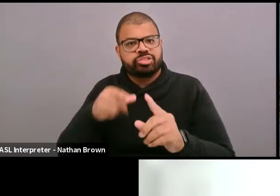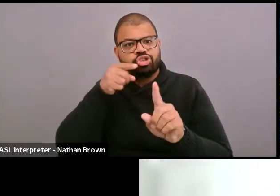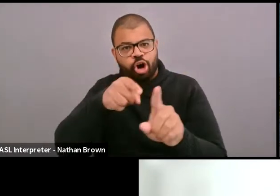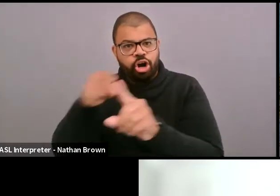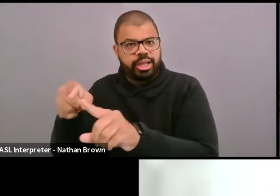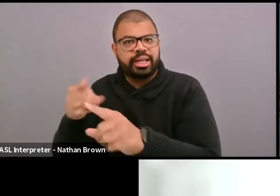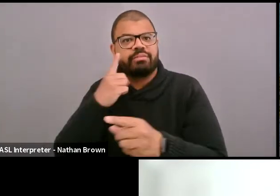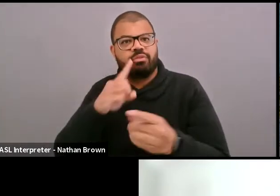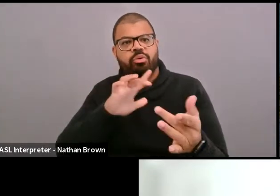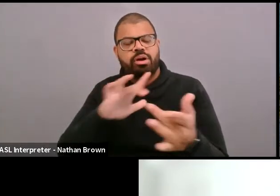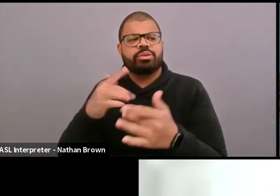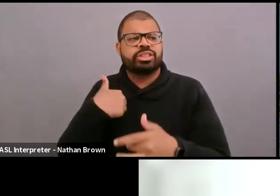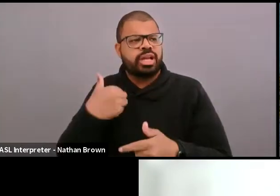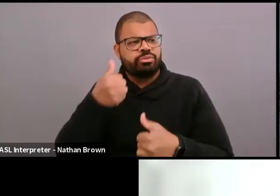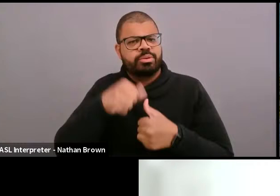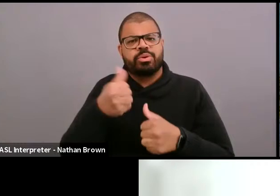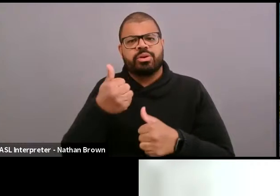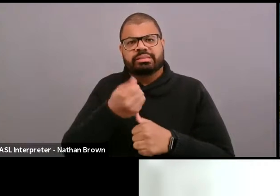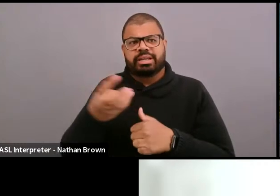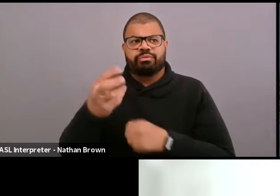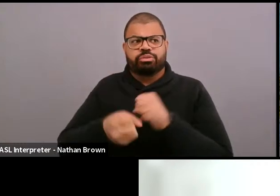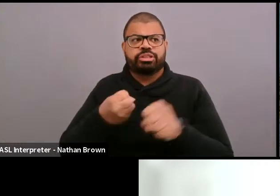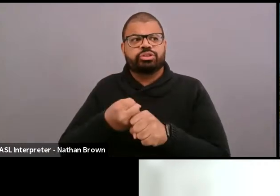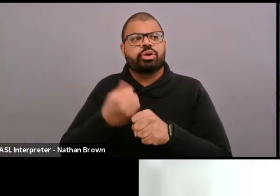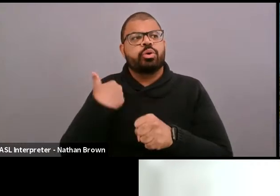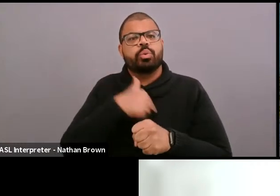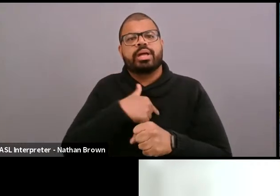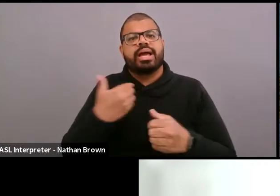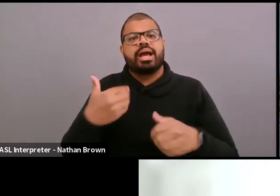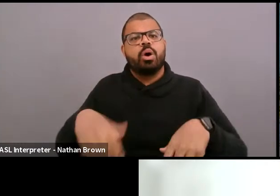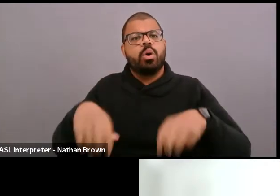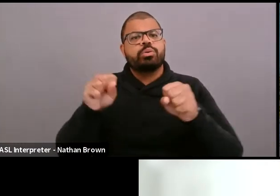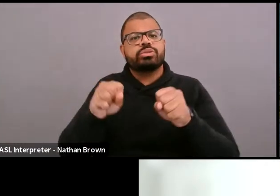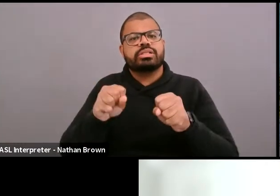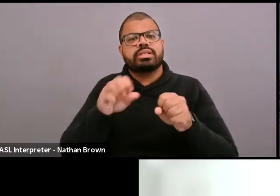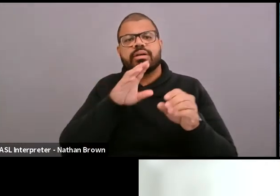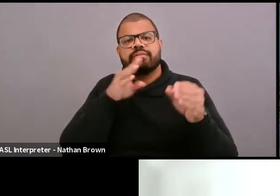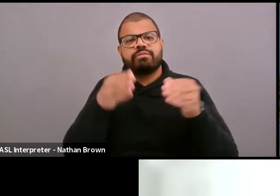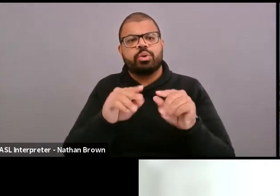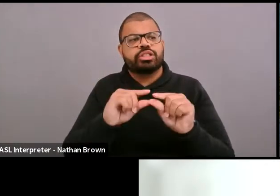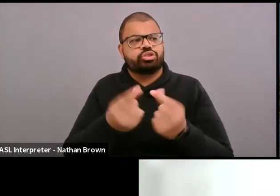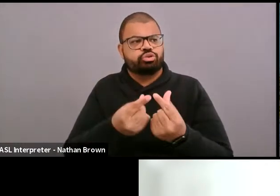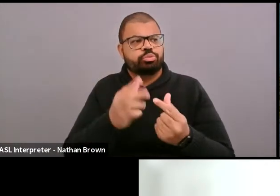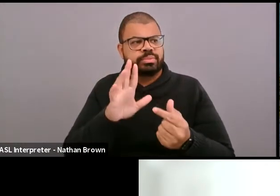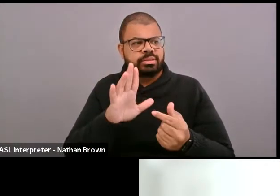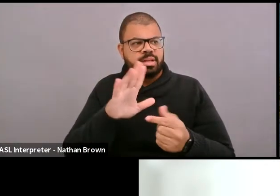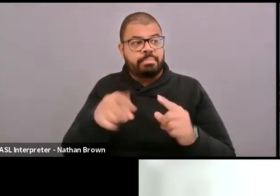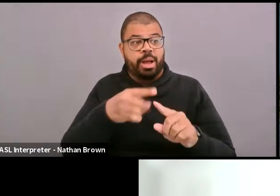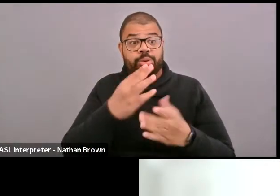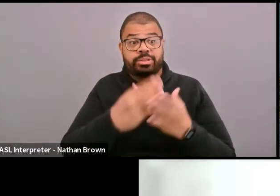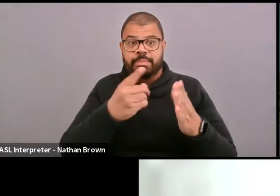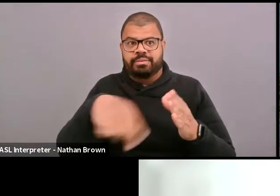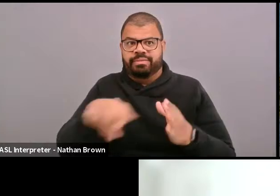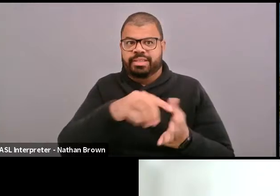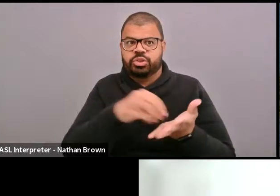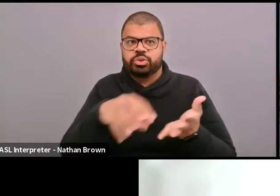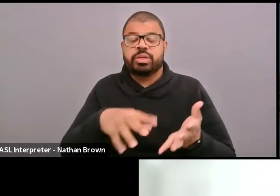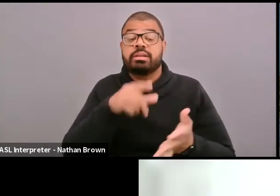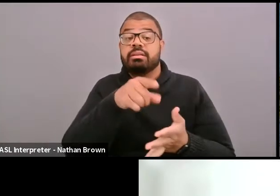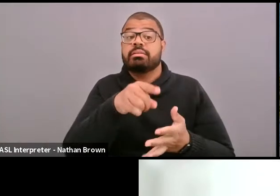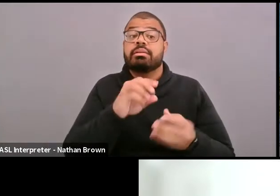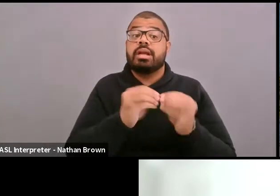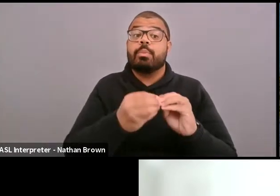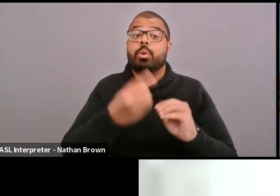number of years ago, I helped organize focus groups here on campus of some of the precisely students. And the #1 complaint they had